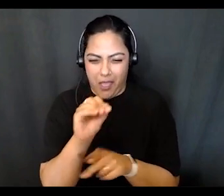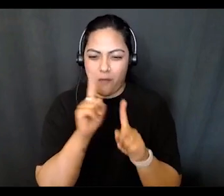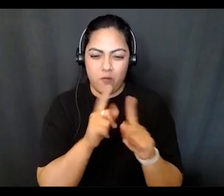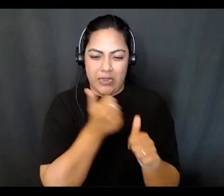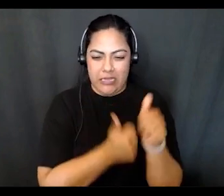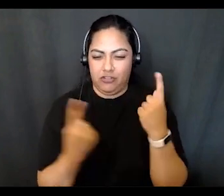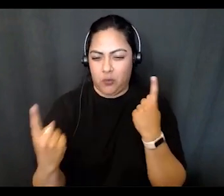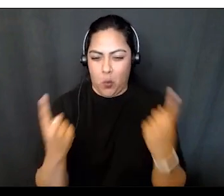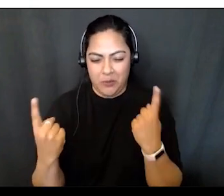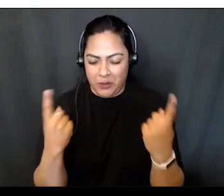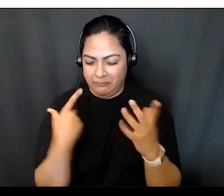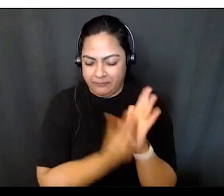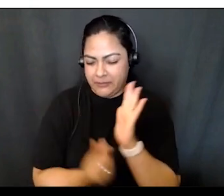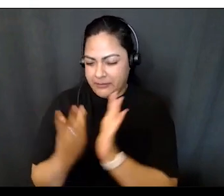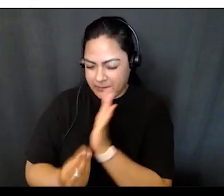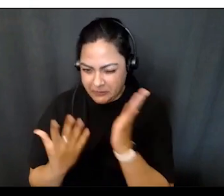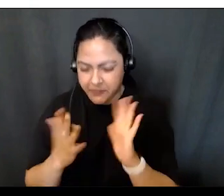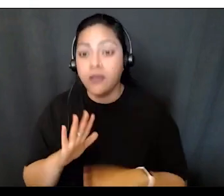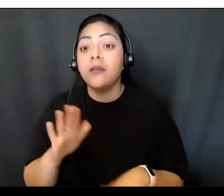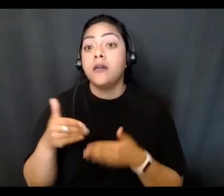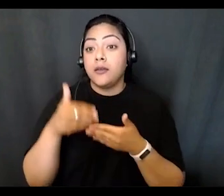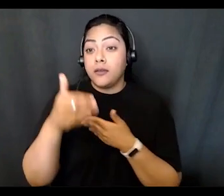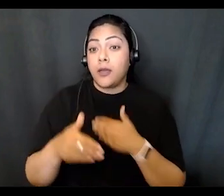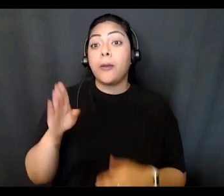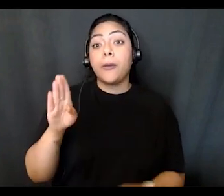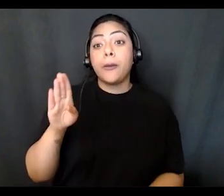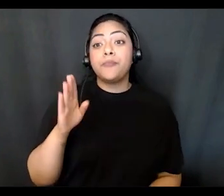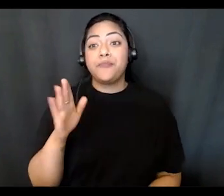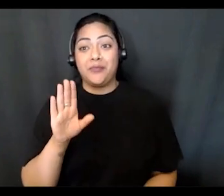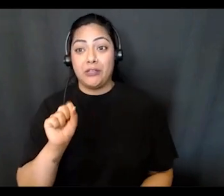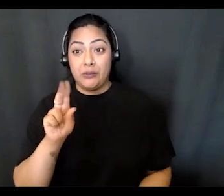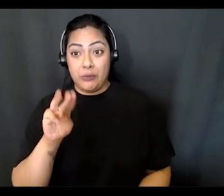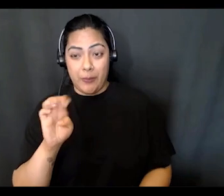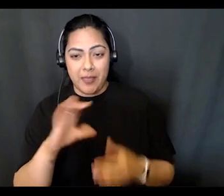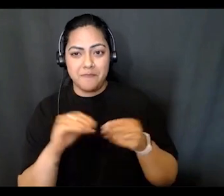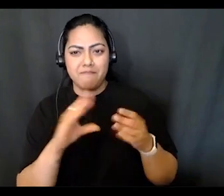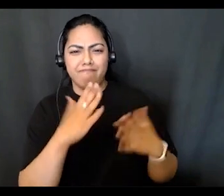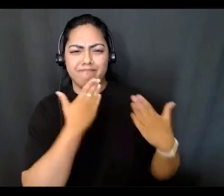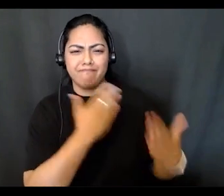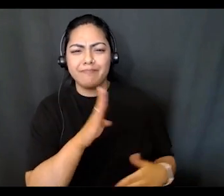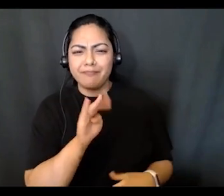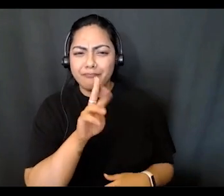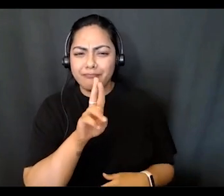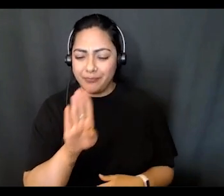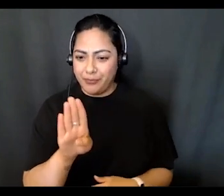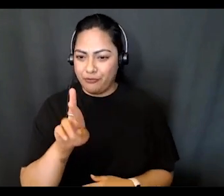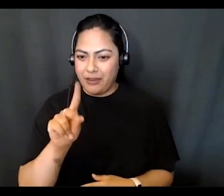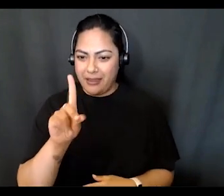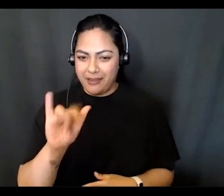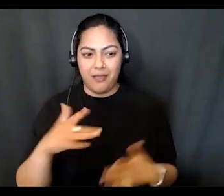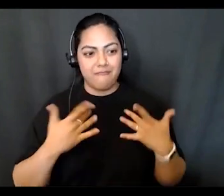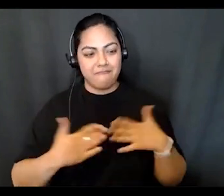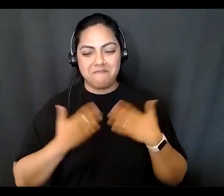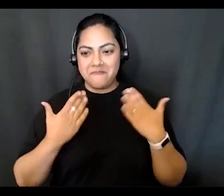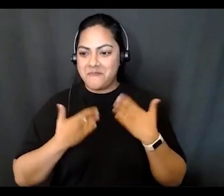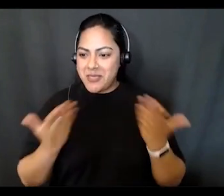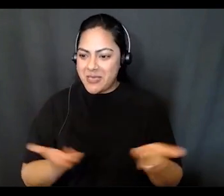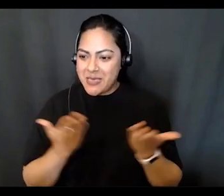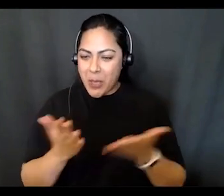Thank you so much, Brady. Welcome, everyone. Great to be here for part two and to be